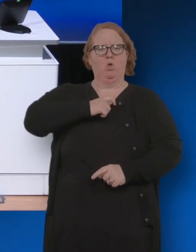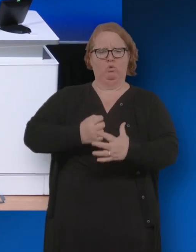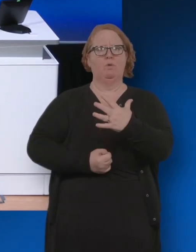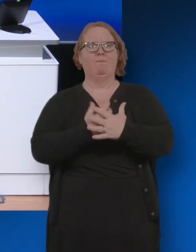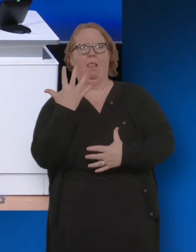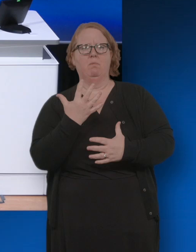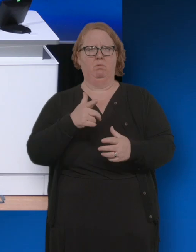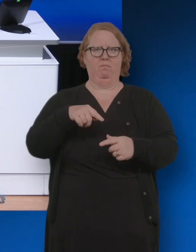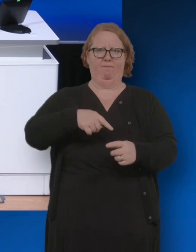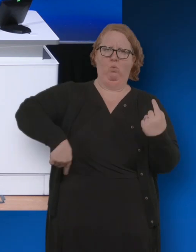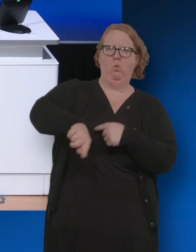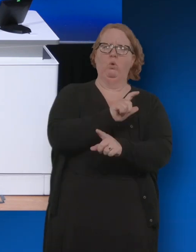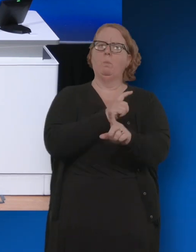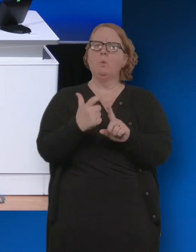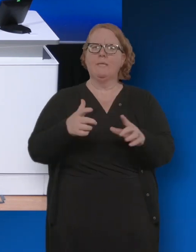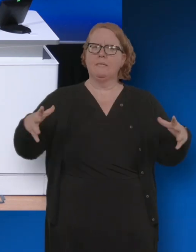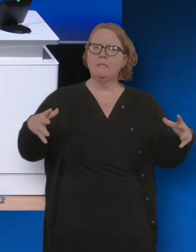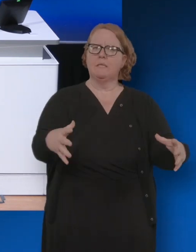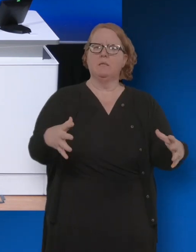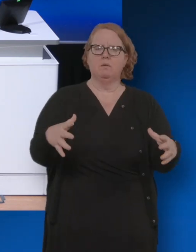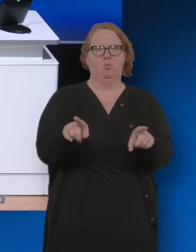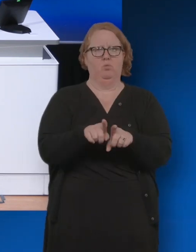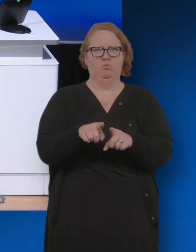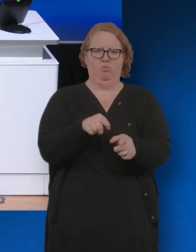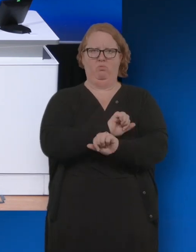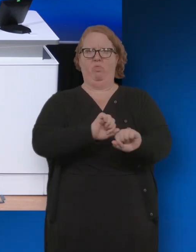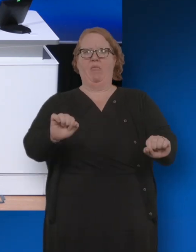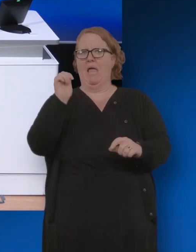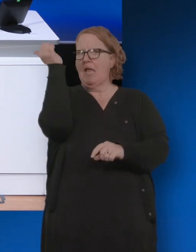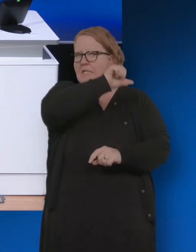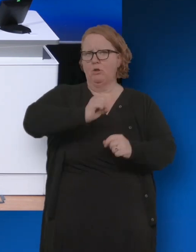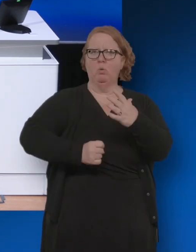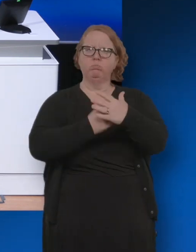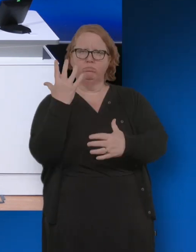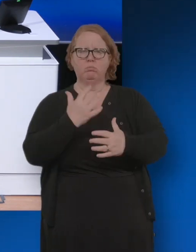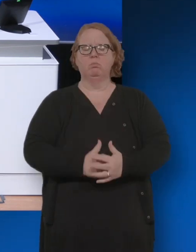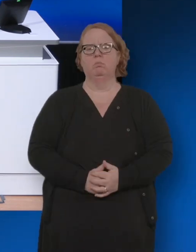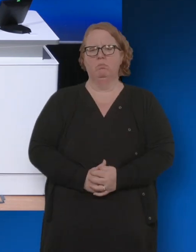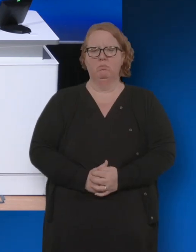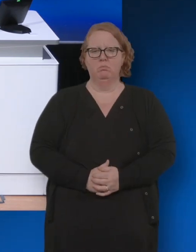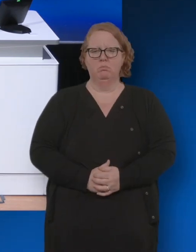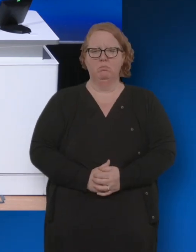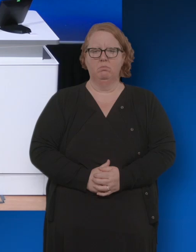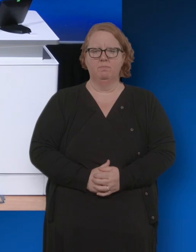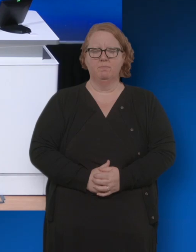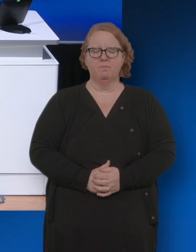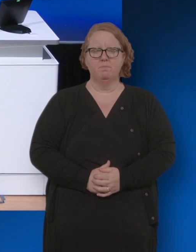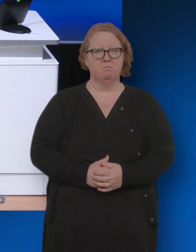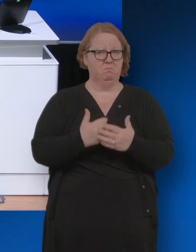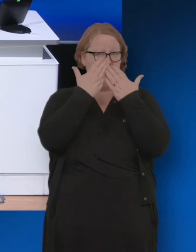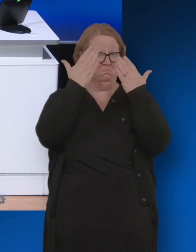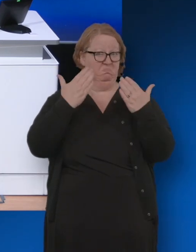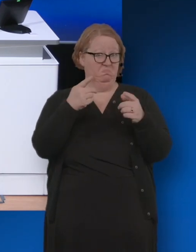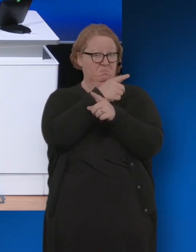development of our community as much as upon their intellectual development. I don't know what you feel,